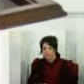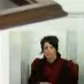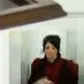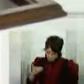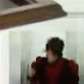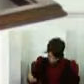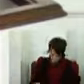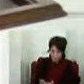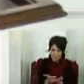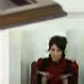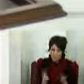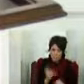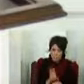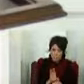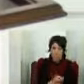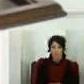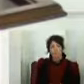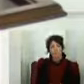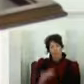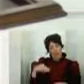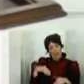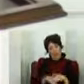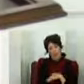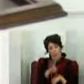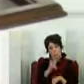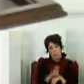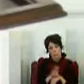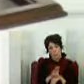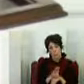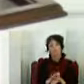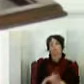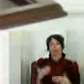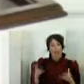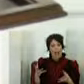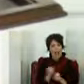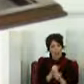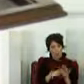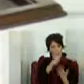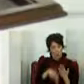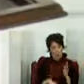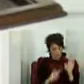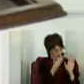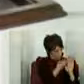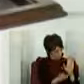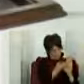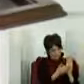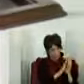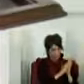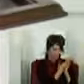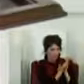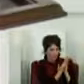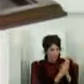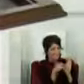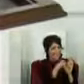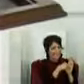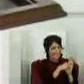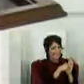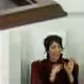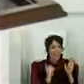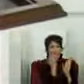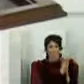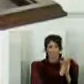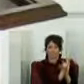one of us is here. As you came in, the ushers would have given you orders of worship, and on the front page and on the inside flap, you will see the order of today's